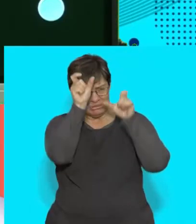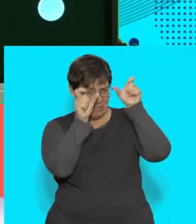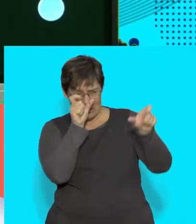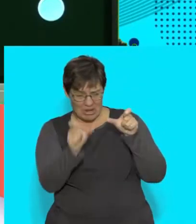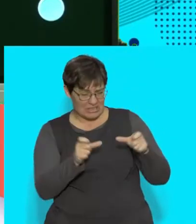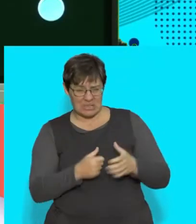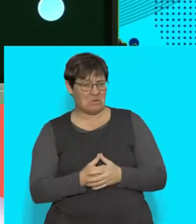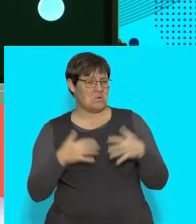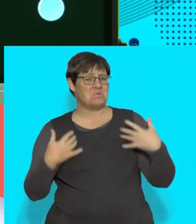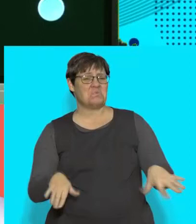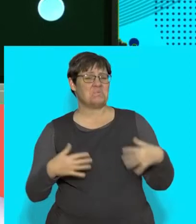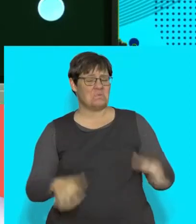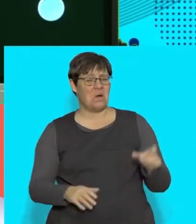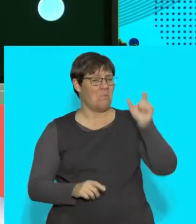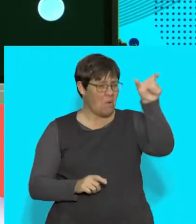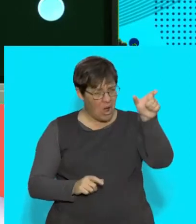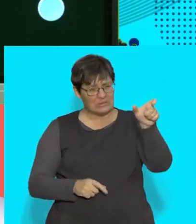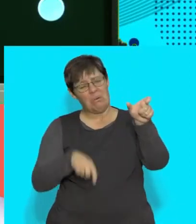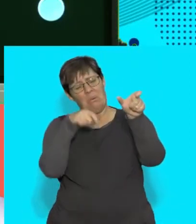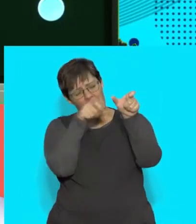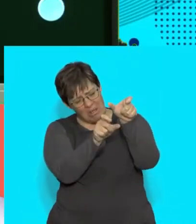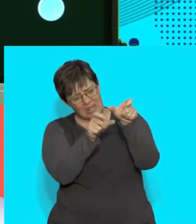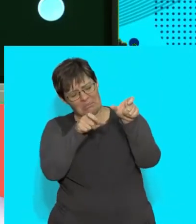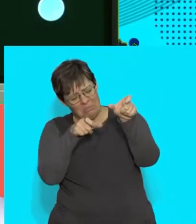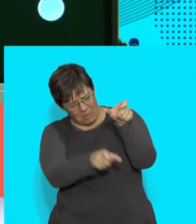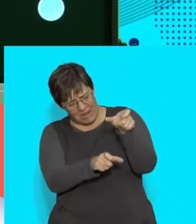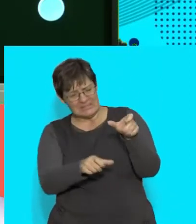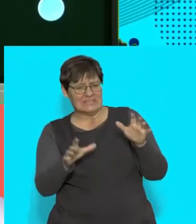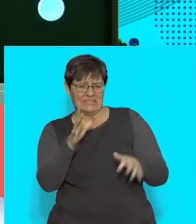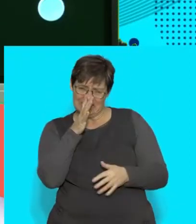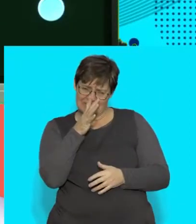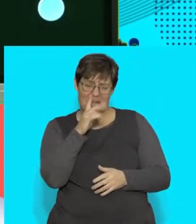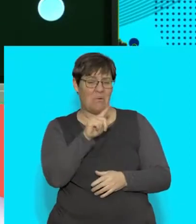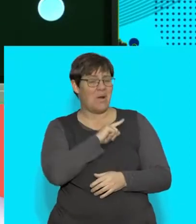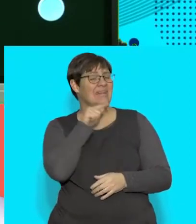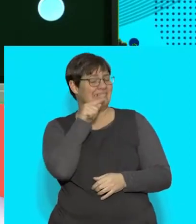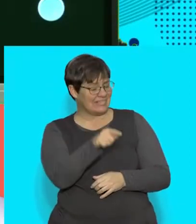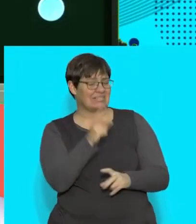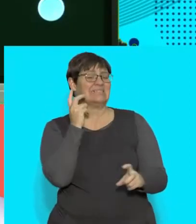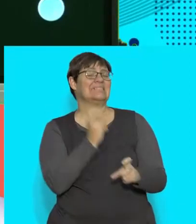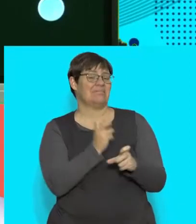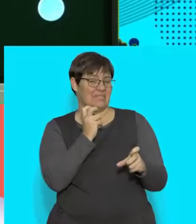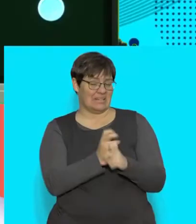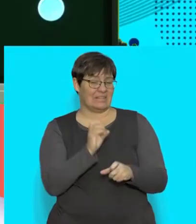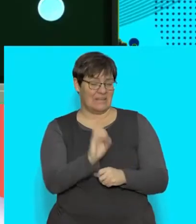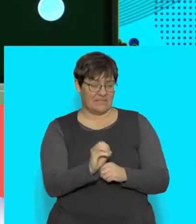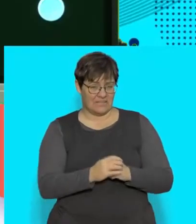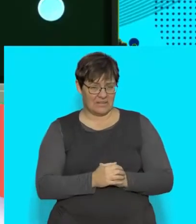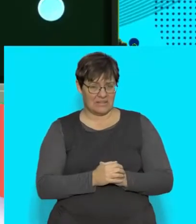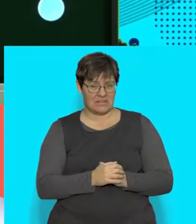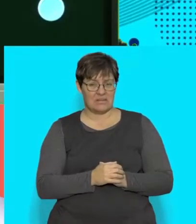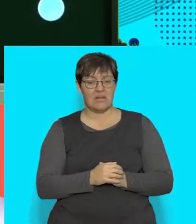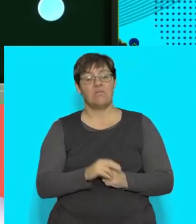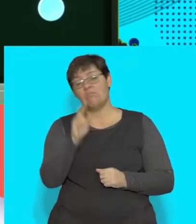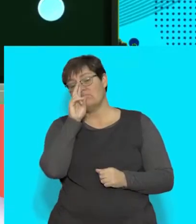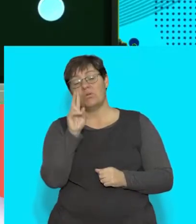after terminology after terminology. As I said to you, this is quite a challenging section that we are looking at. What are we